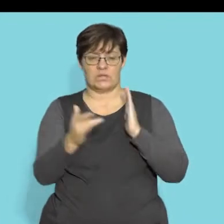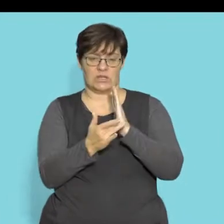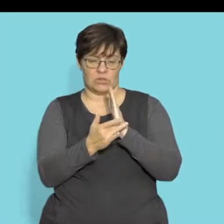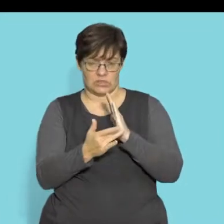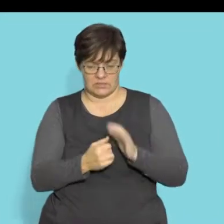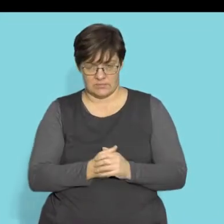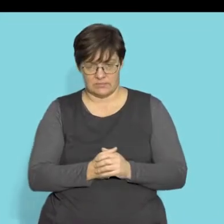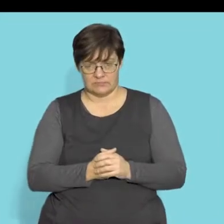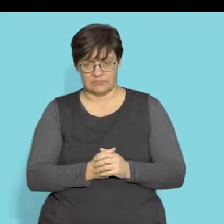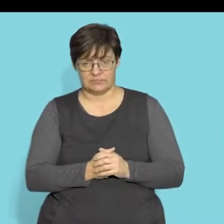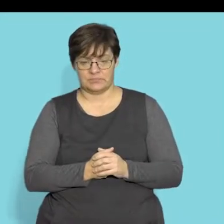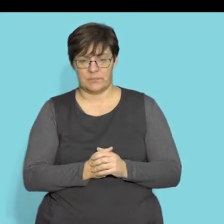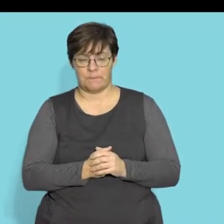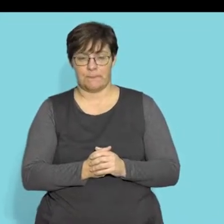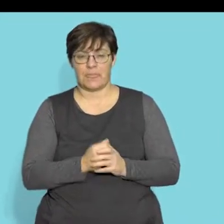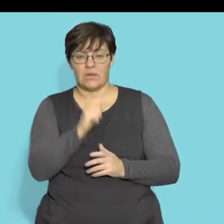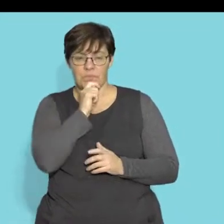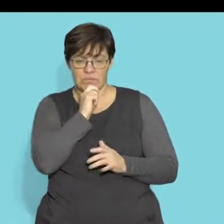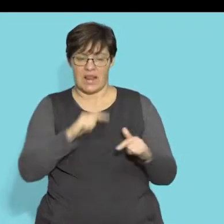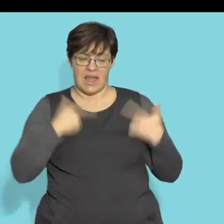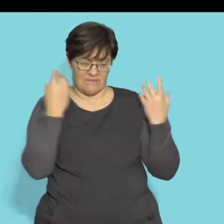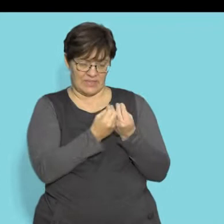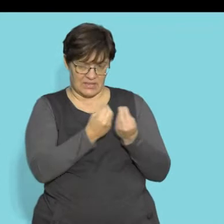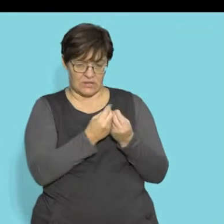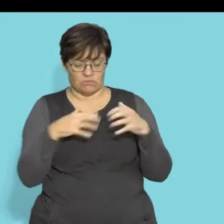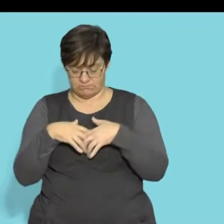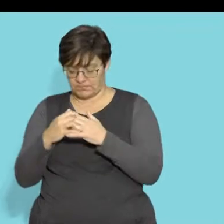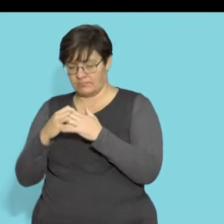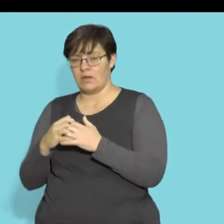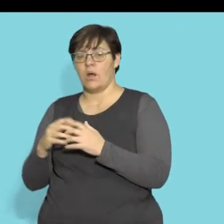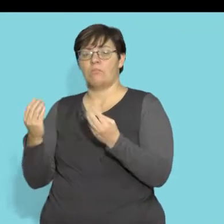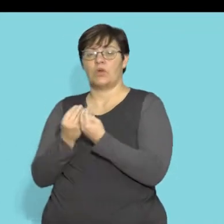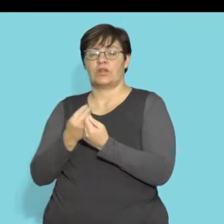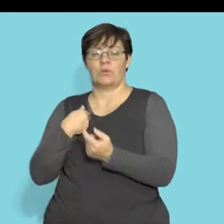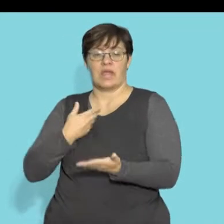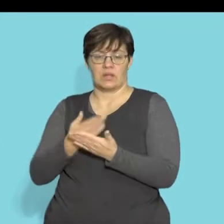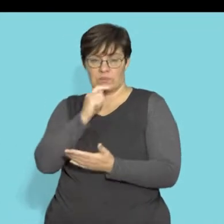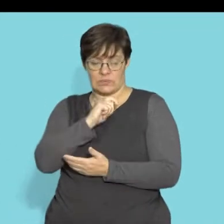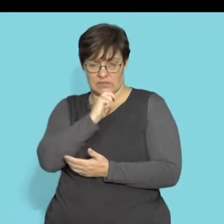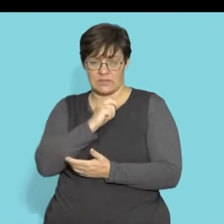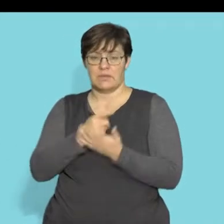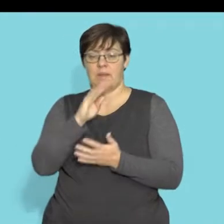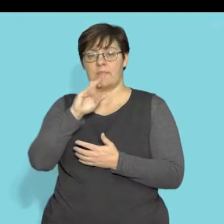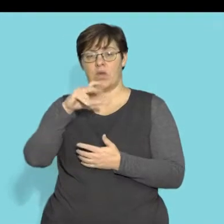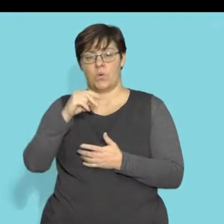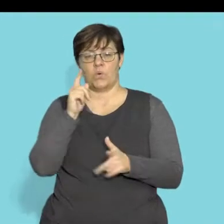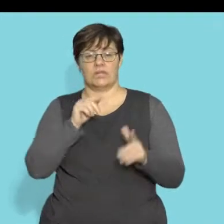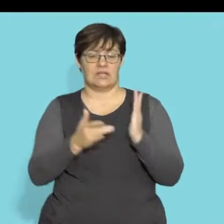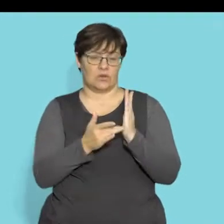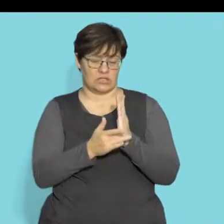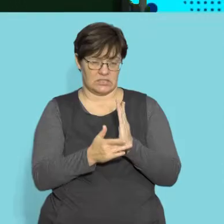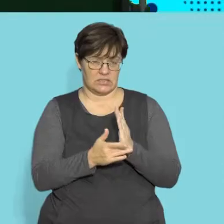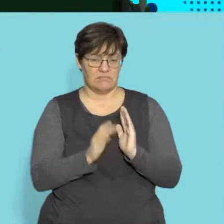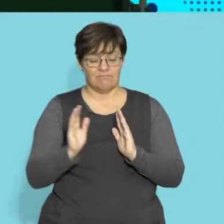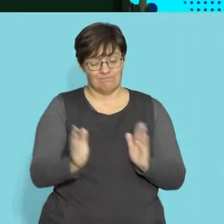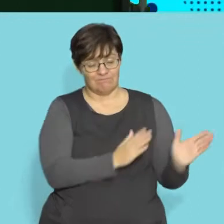biotechnology. So the process of using living organisms to create useful products is called biotechnology. Guys, that's a wrap for this